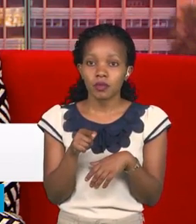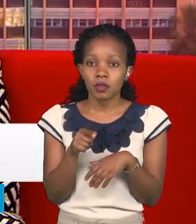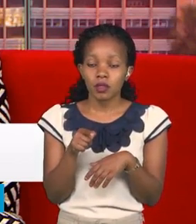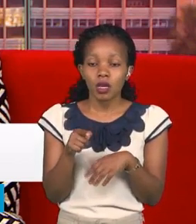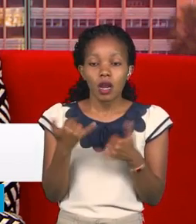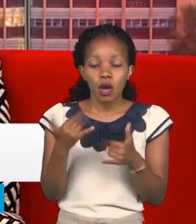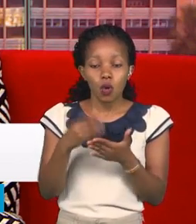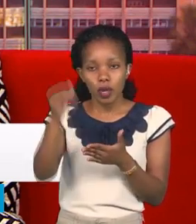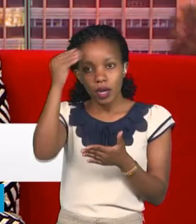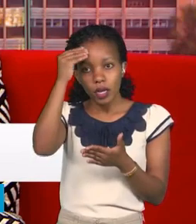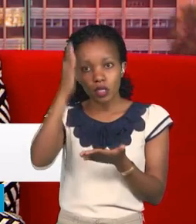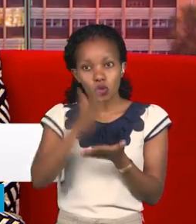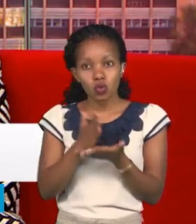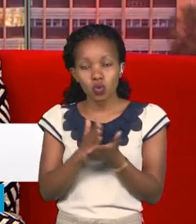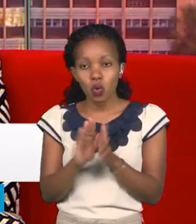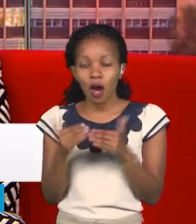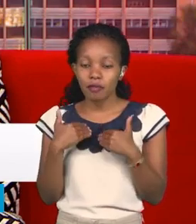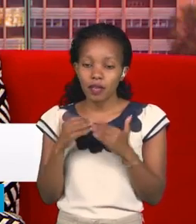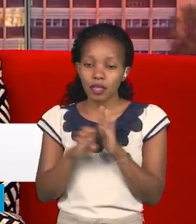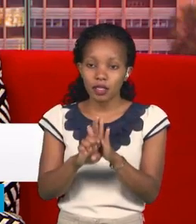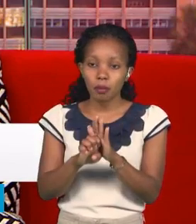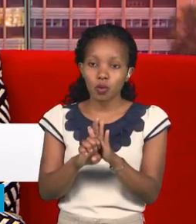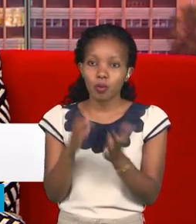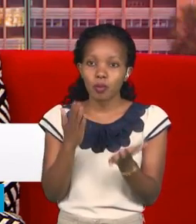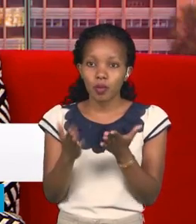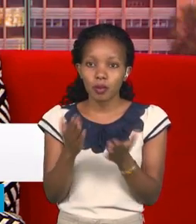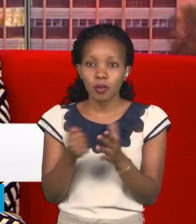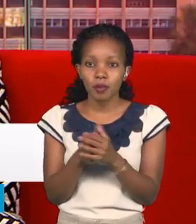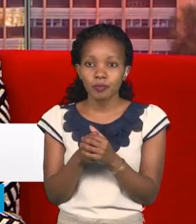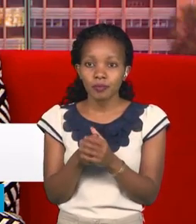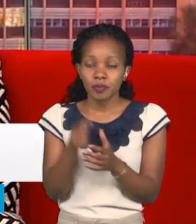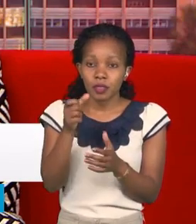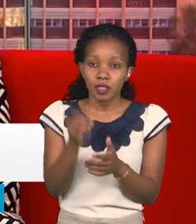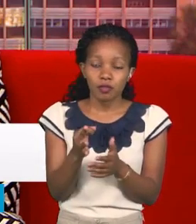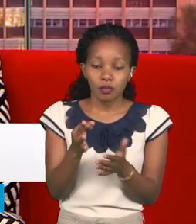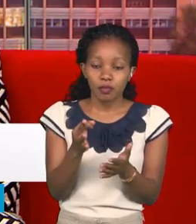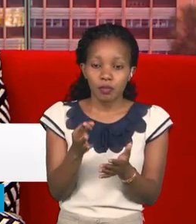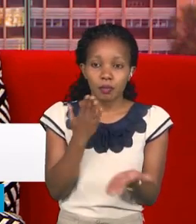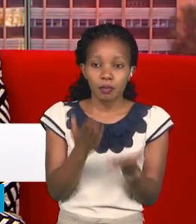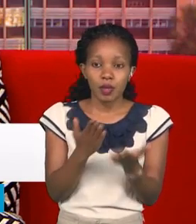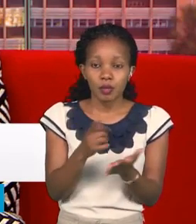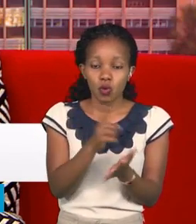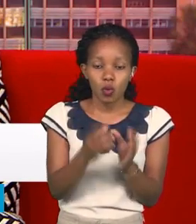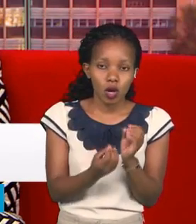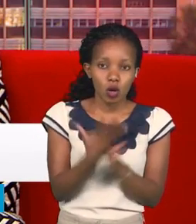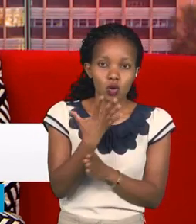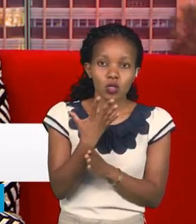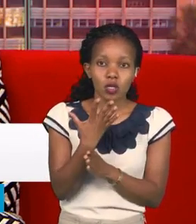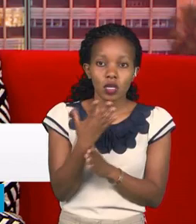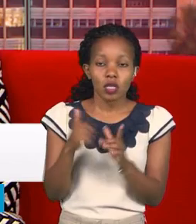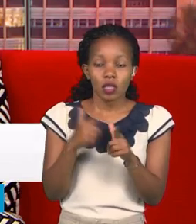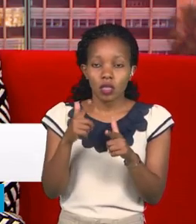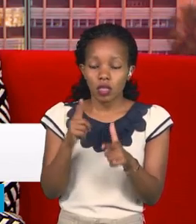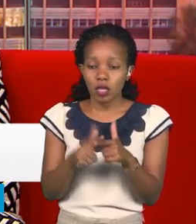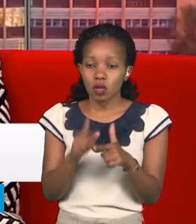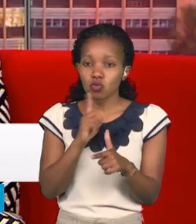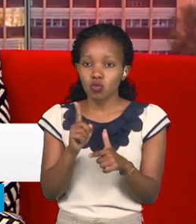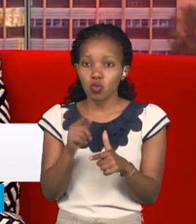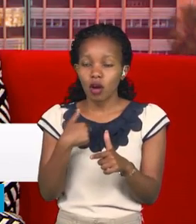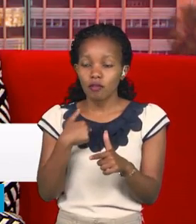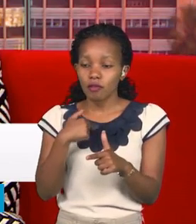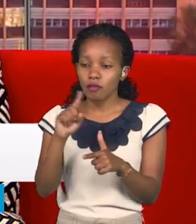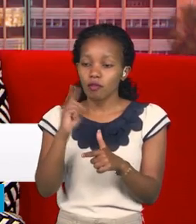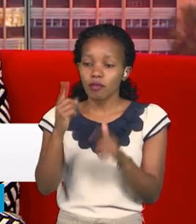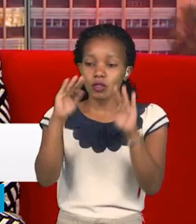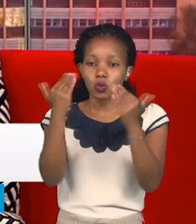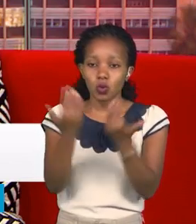learning, right? So you have, let's say, inception, if any product cycle, if you take your inception, your growth, and then you are saturated. So there are first world countries which